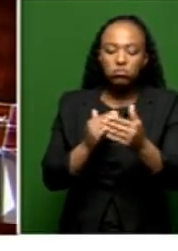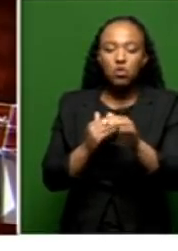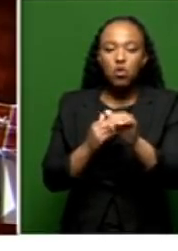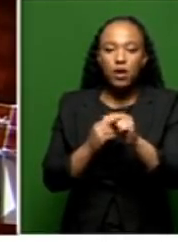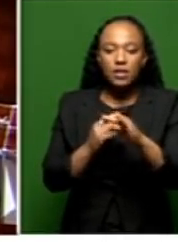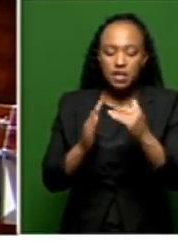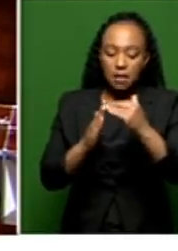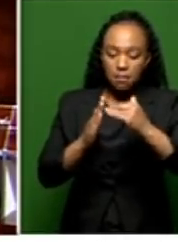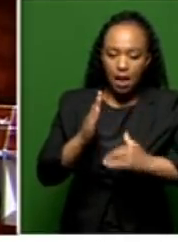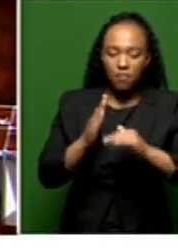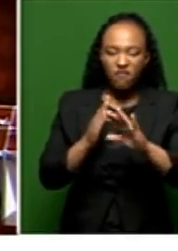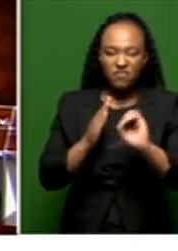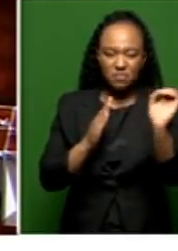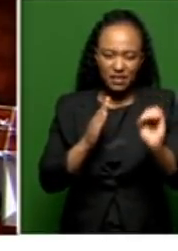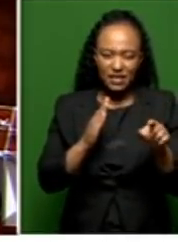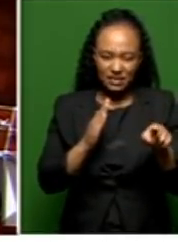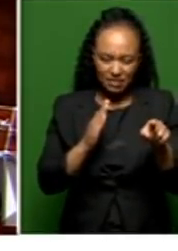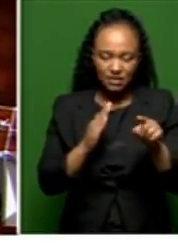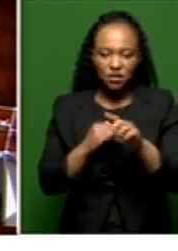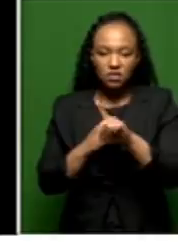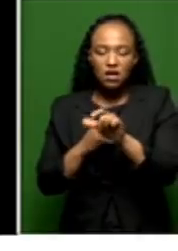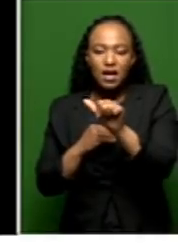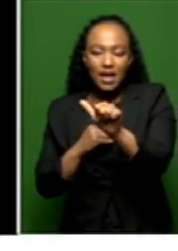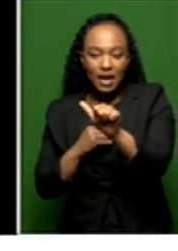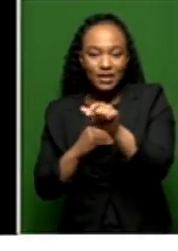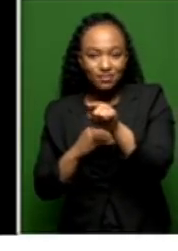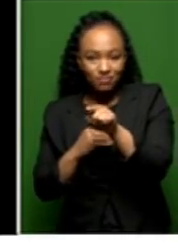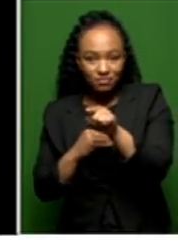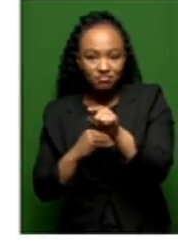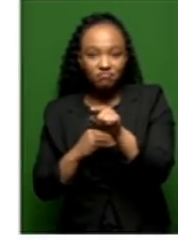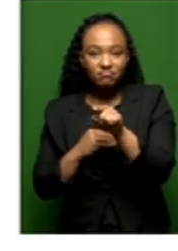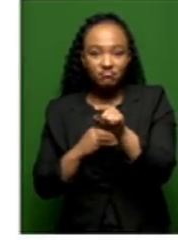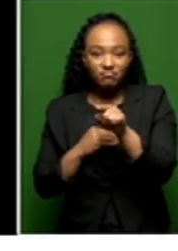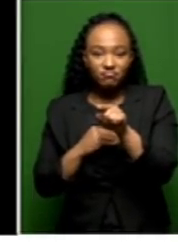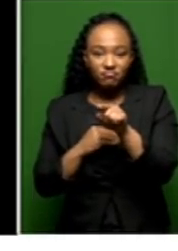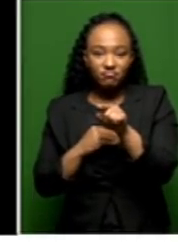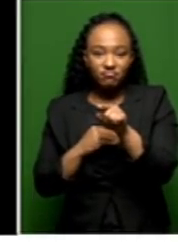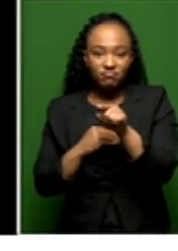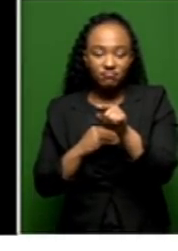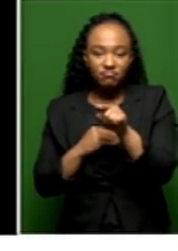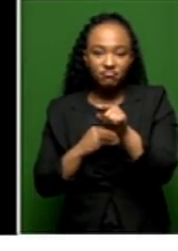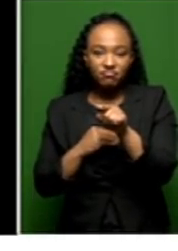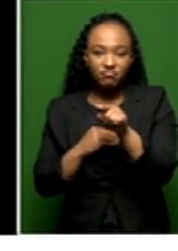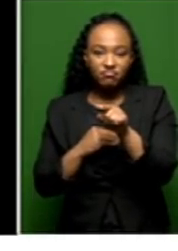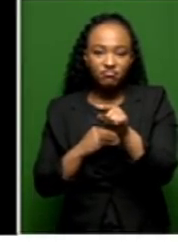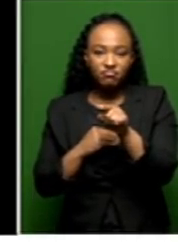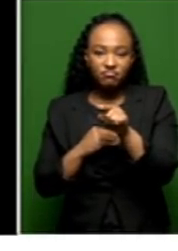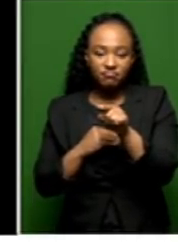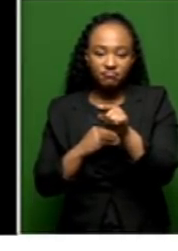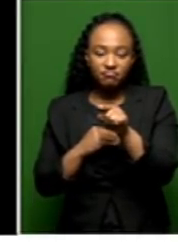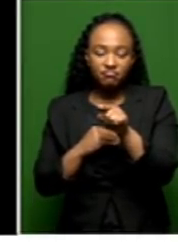below 50%, and the DA there, projections, if we just go a meal to